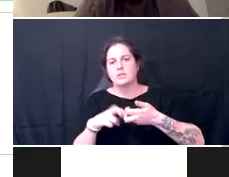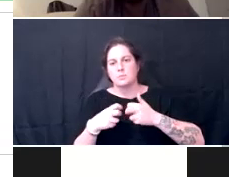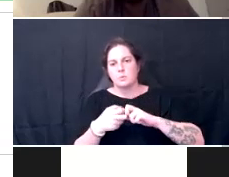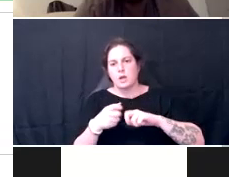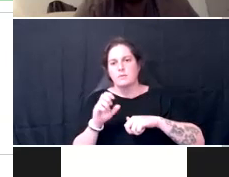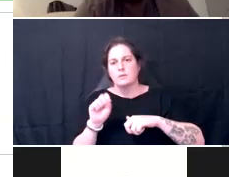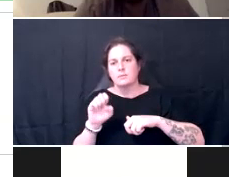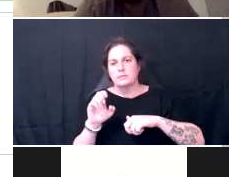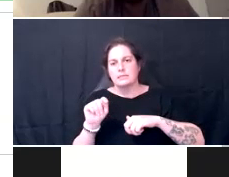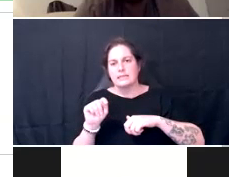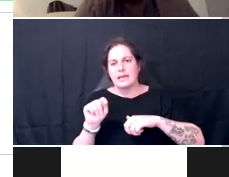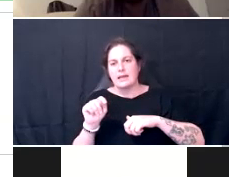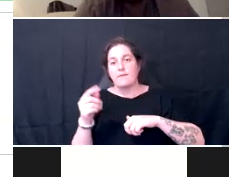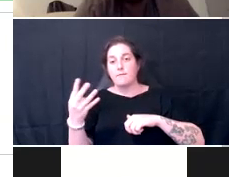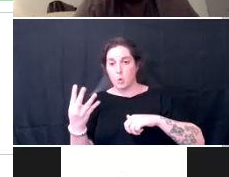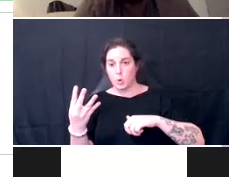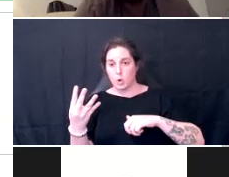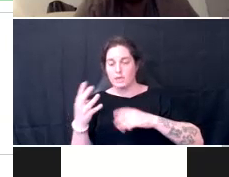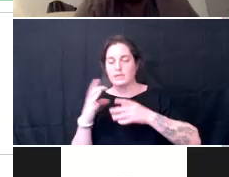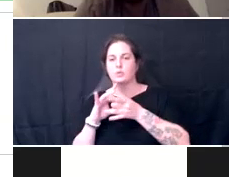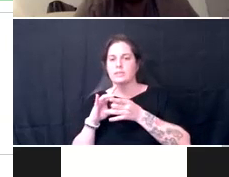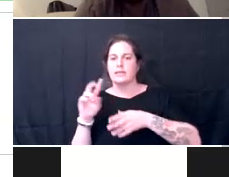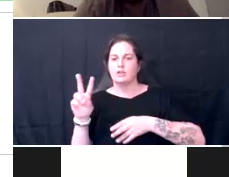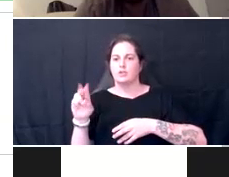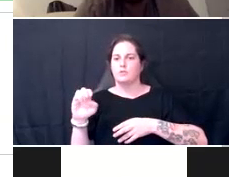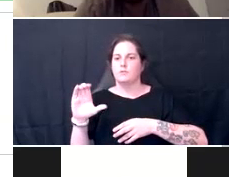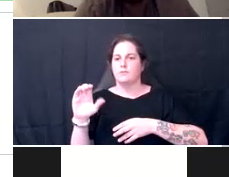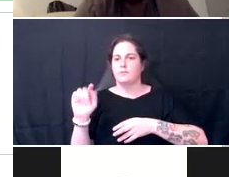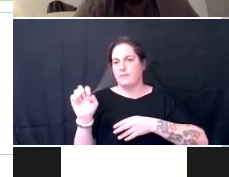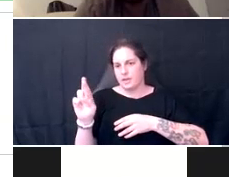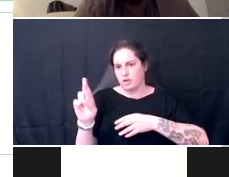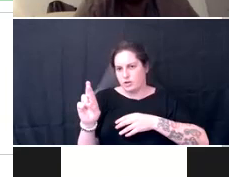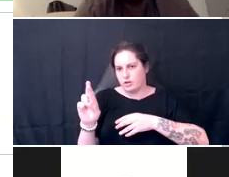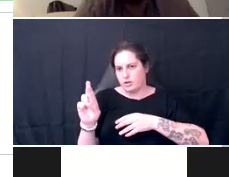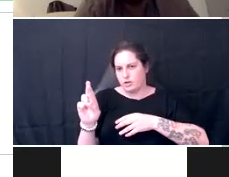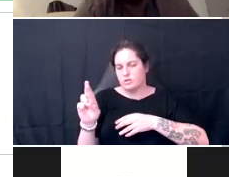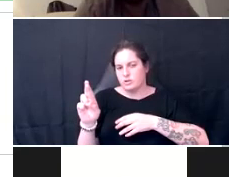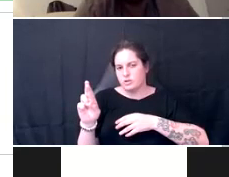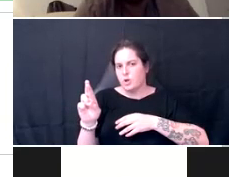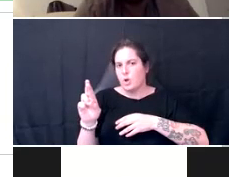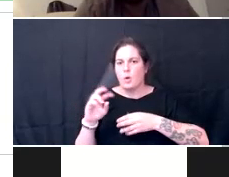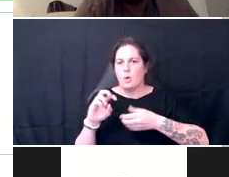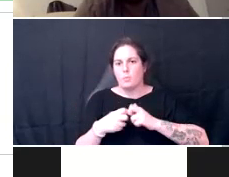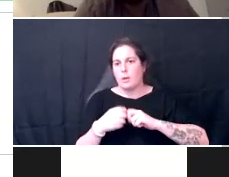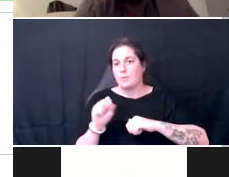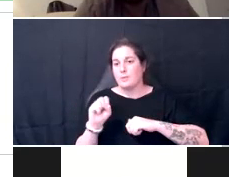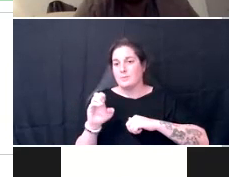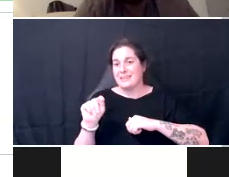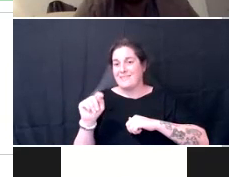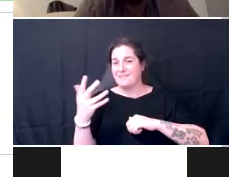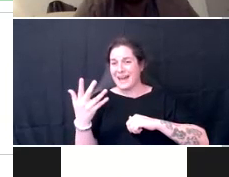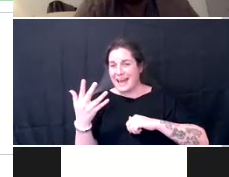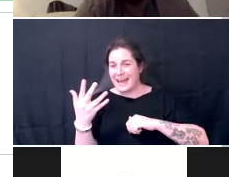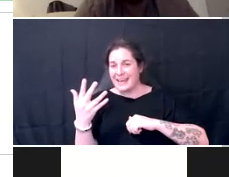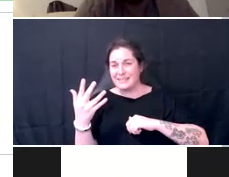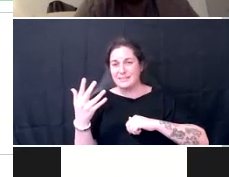on vectors. So you won't have to do problem set number 5 on 2D motion until the